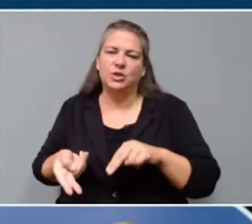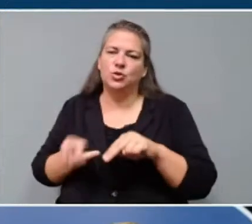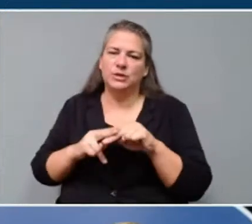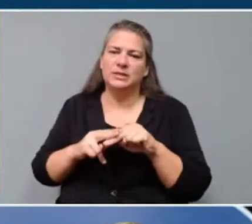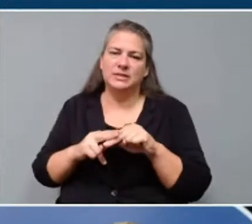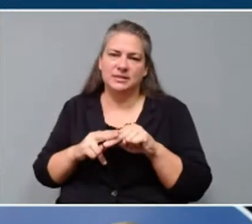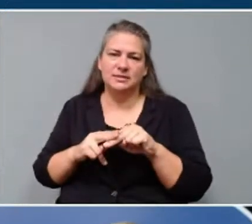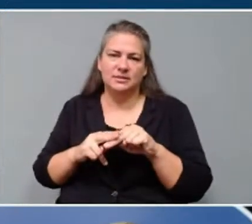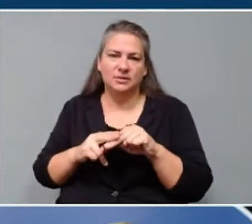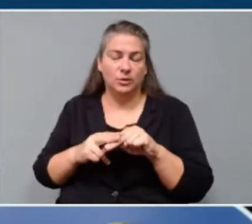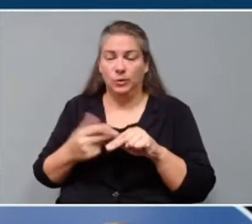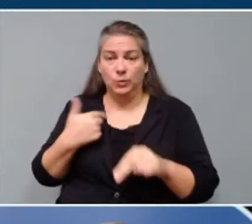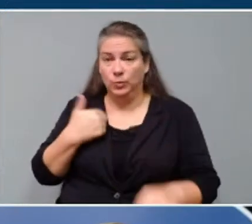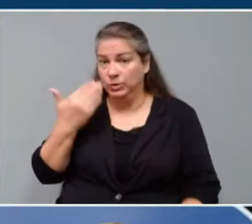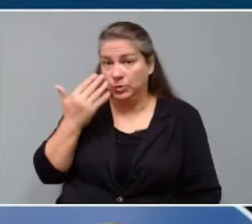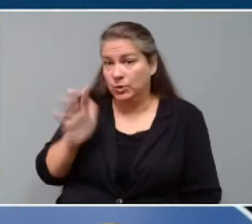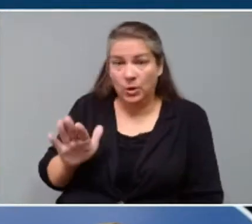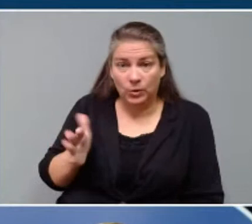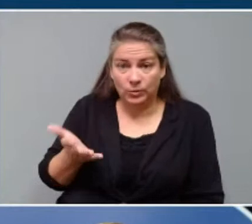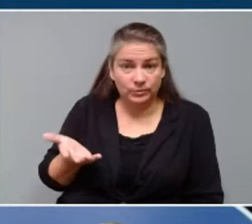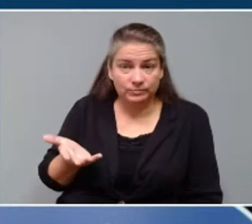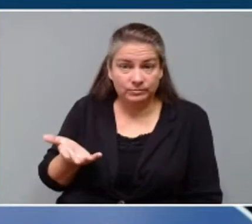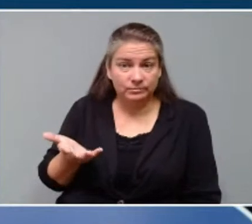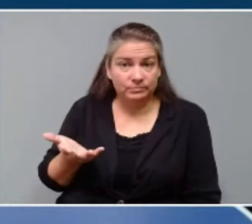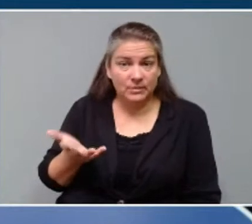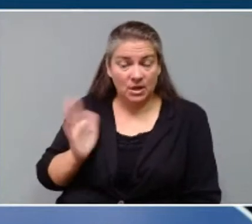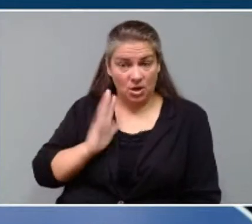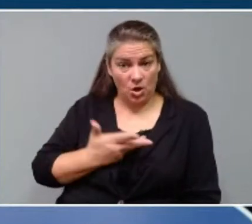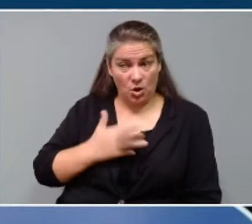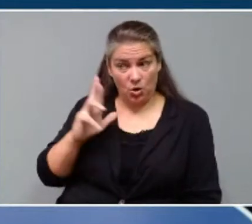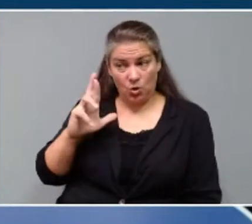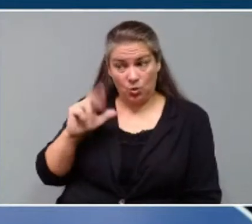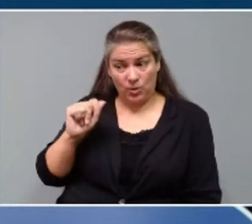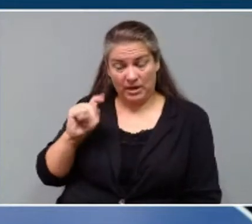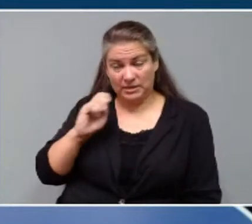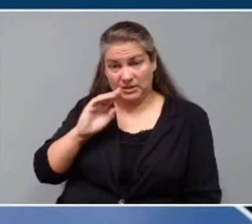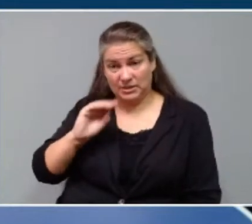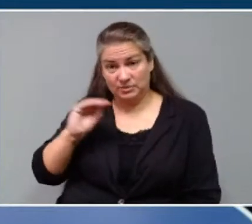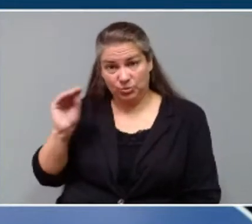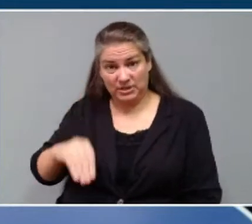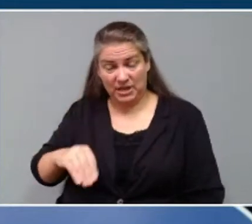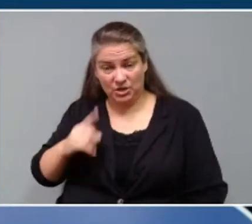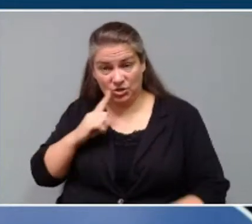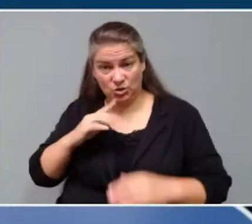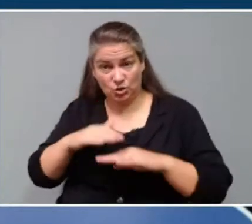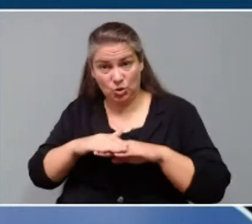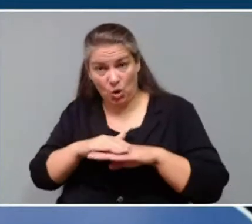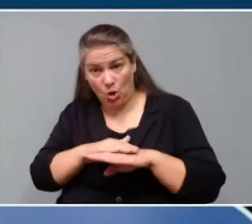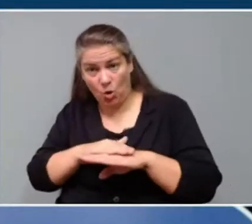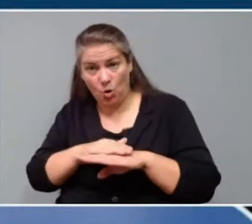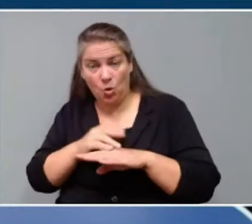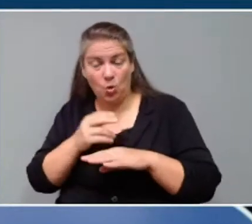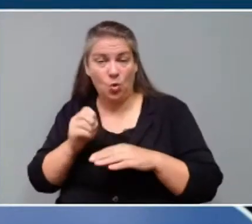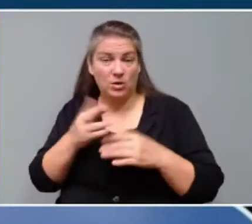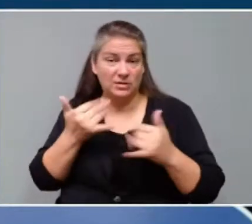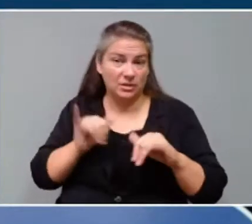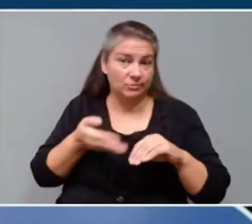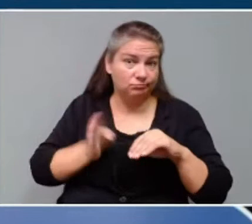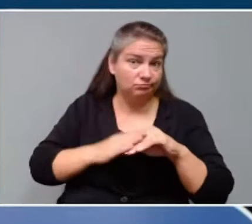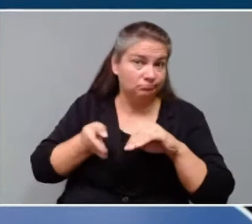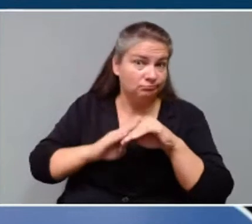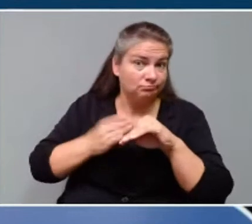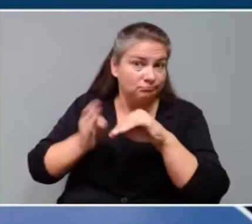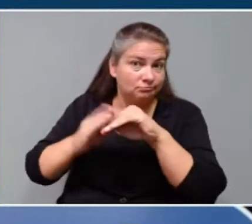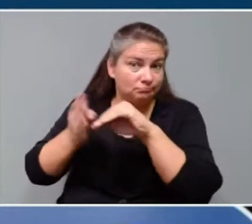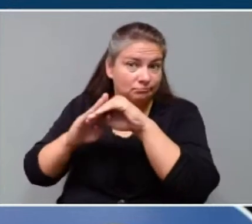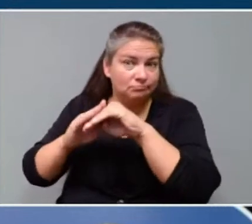don't know that our rate is slowing or not yet. Let's continue to look at the rate of COVID cases